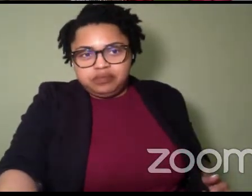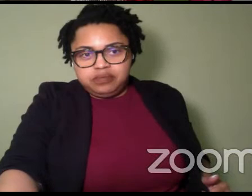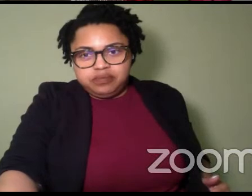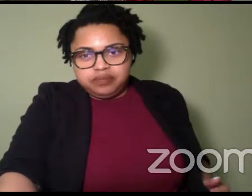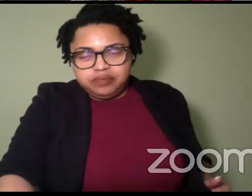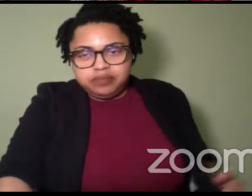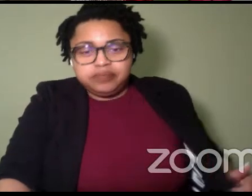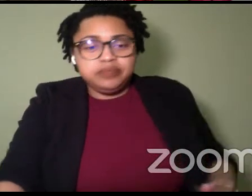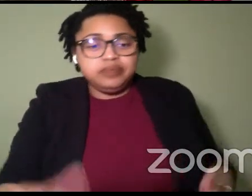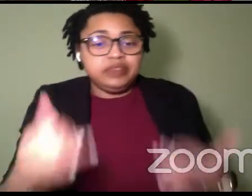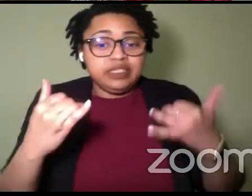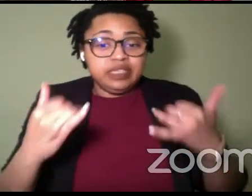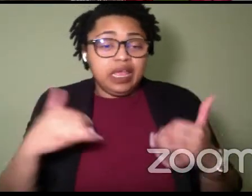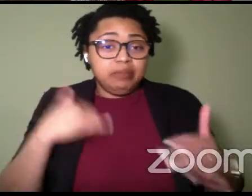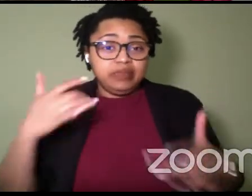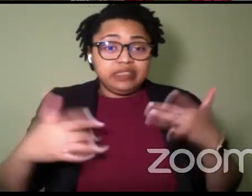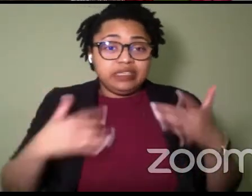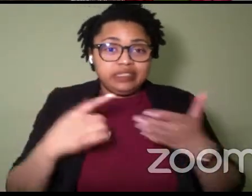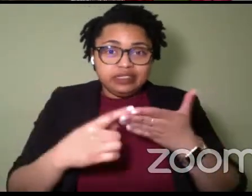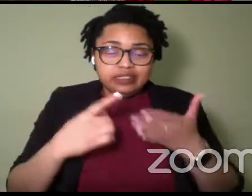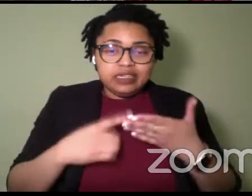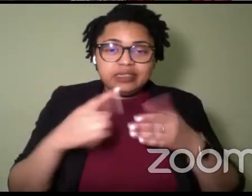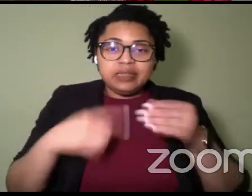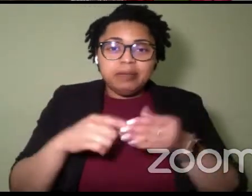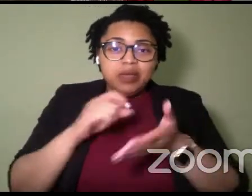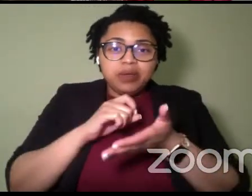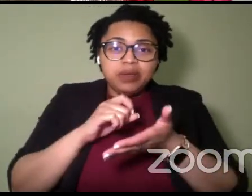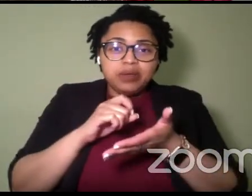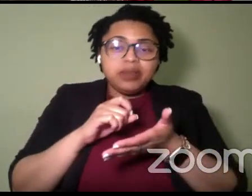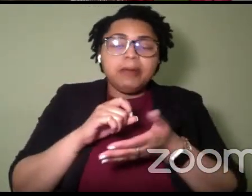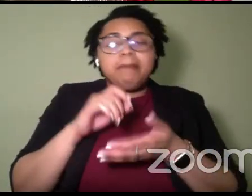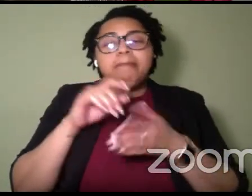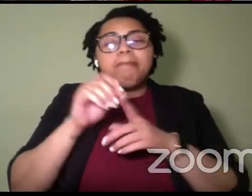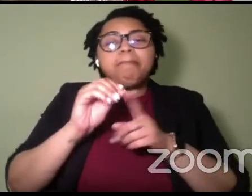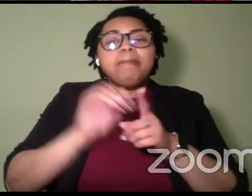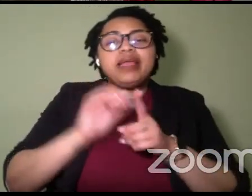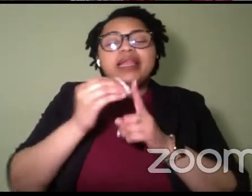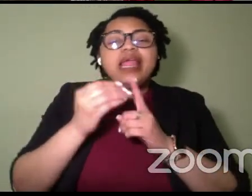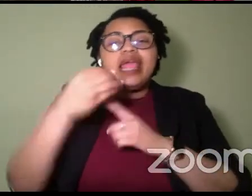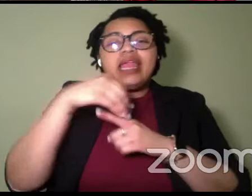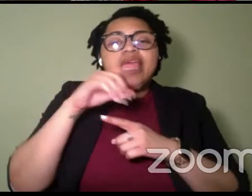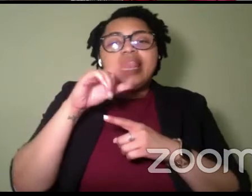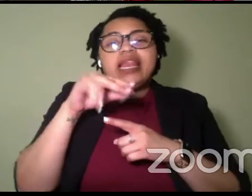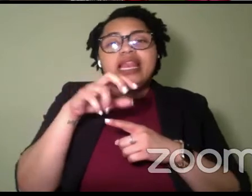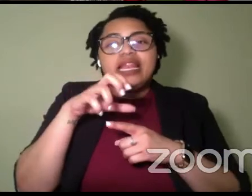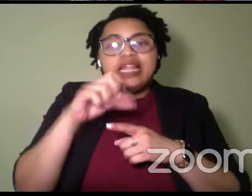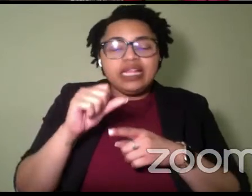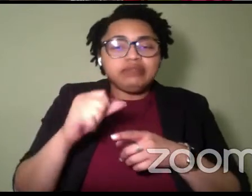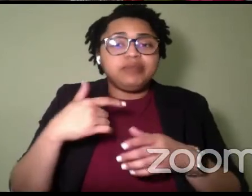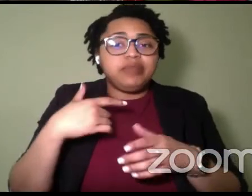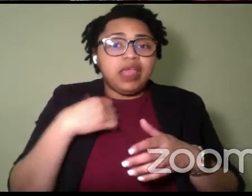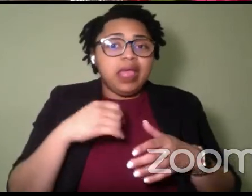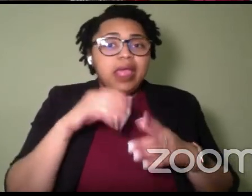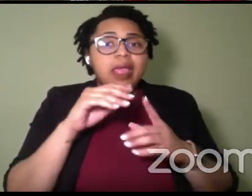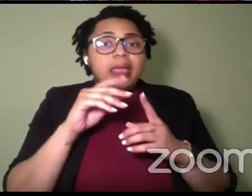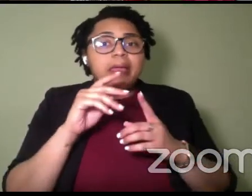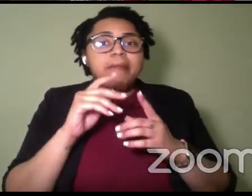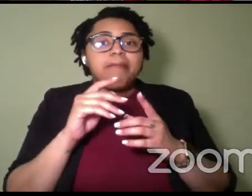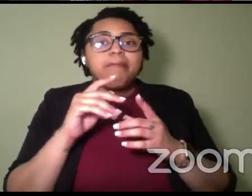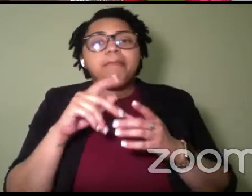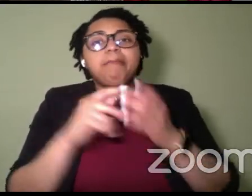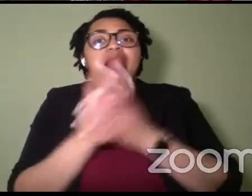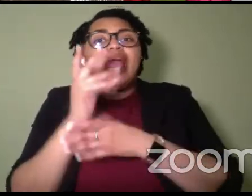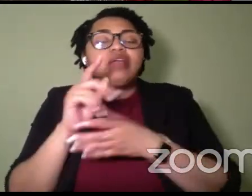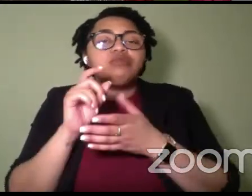Dr. Jessica Hernandez, and lessons from plants, written by Dr. Baranda Montgomery.